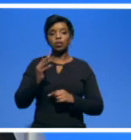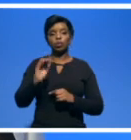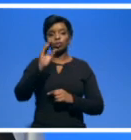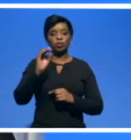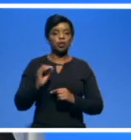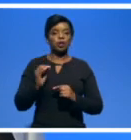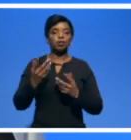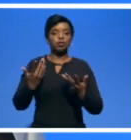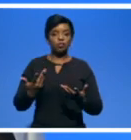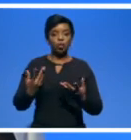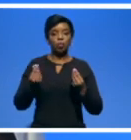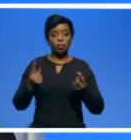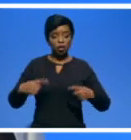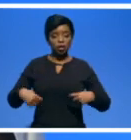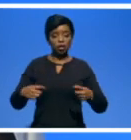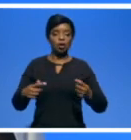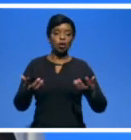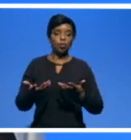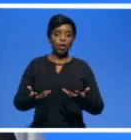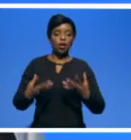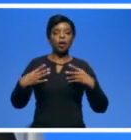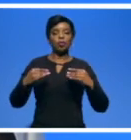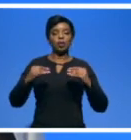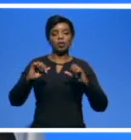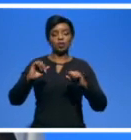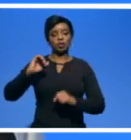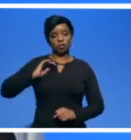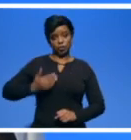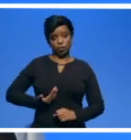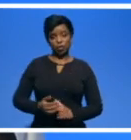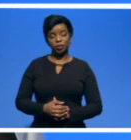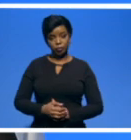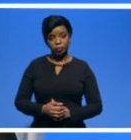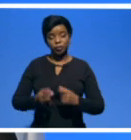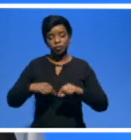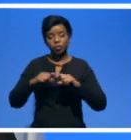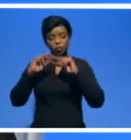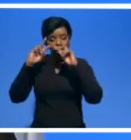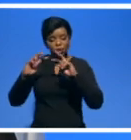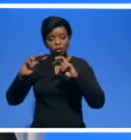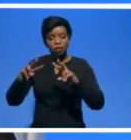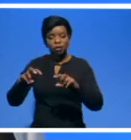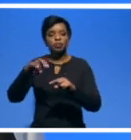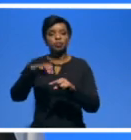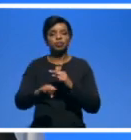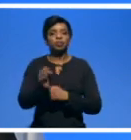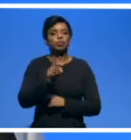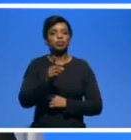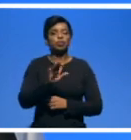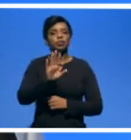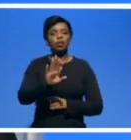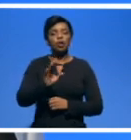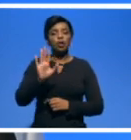to women-owned businesses. Here re checka moleka research arena, what we found hore the president's pronouncement was just a pronouncement, and